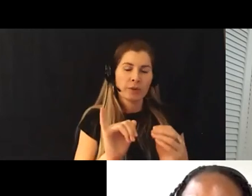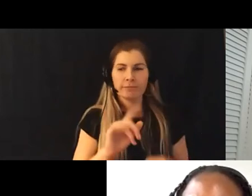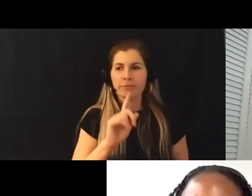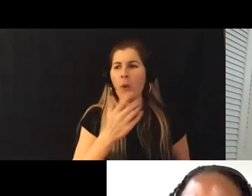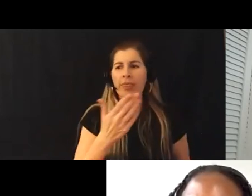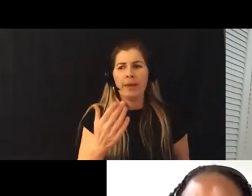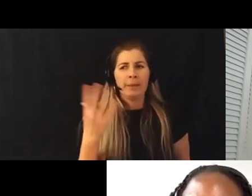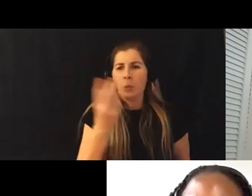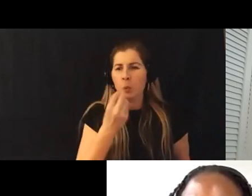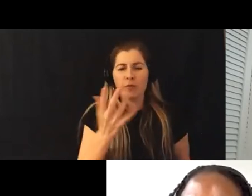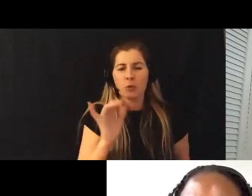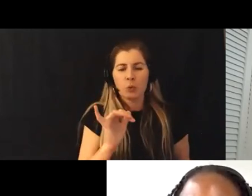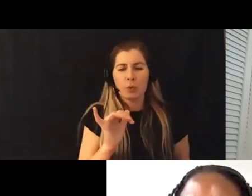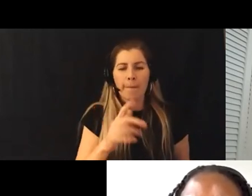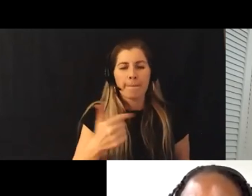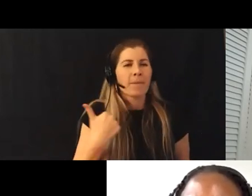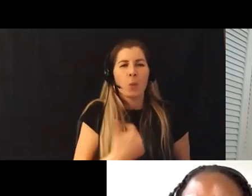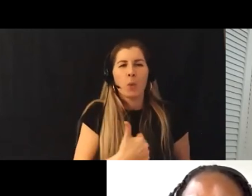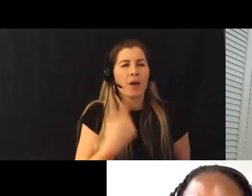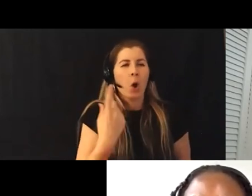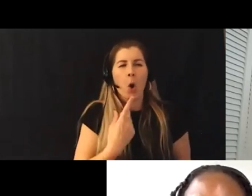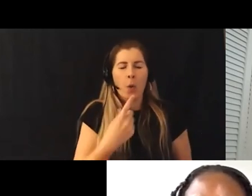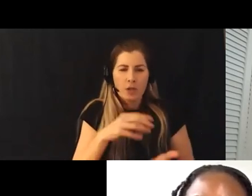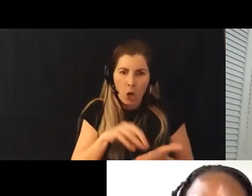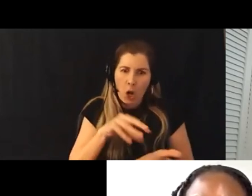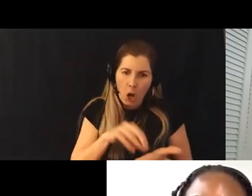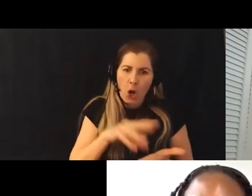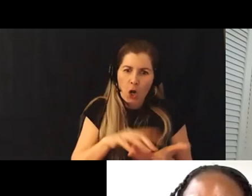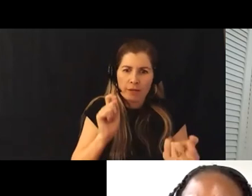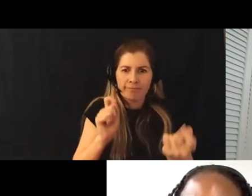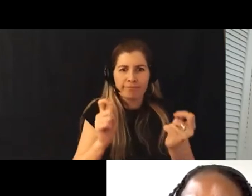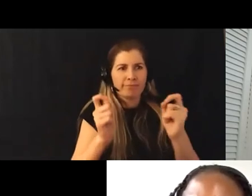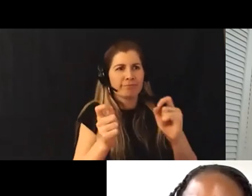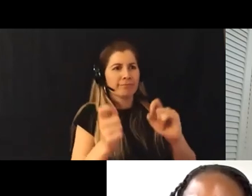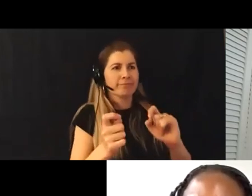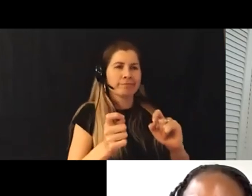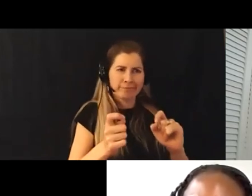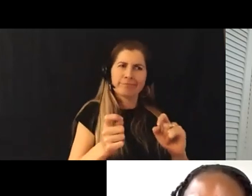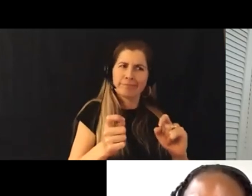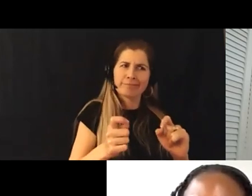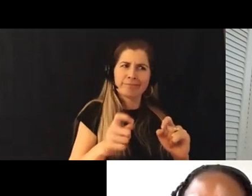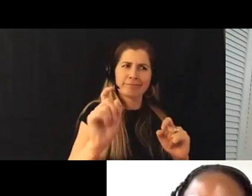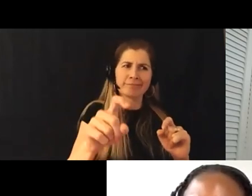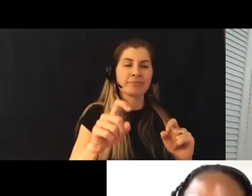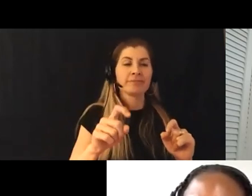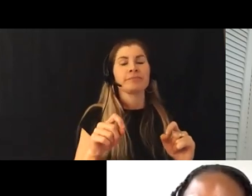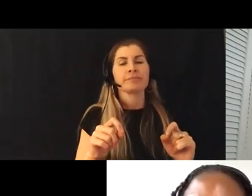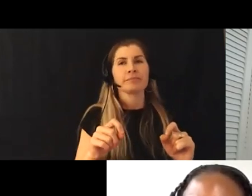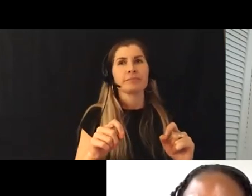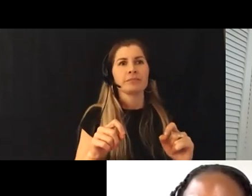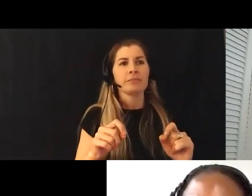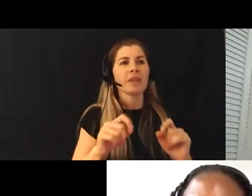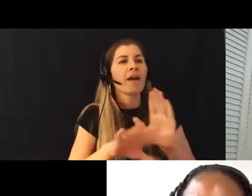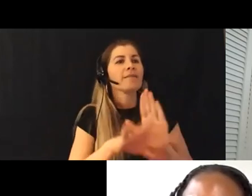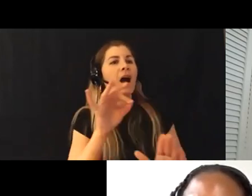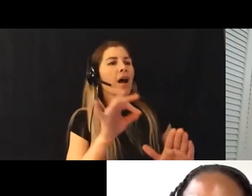that we're constantly learning and growing and evolving, and that's necessary. Find cohorts,